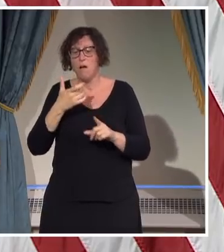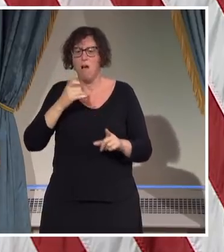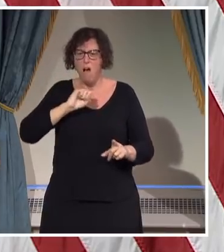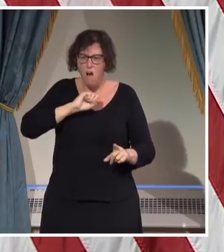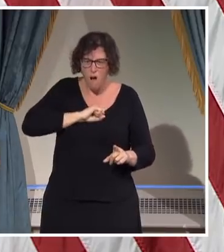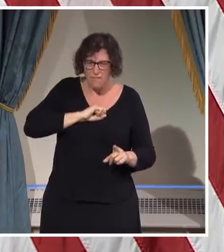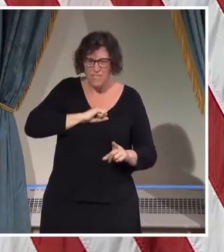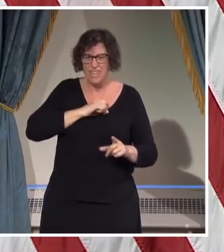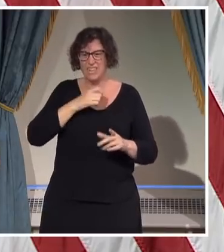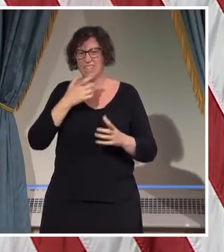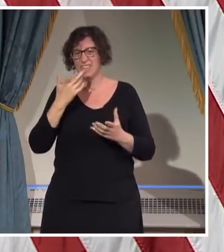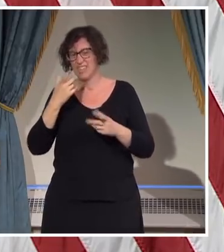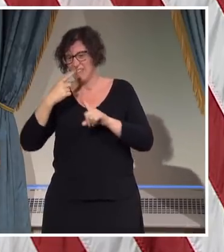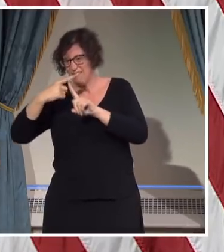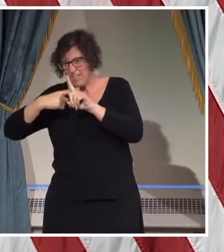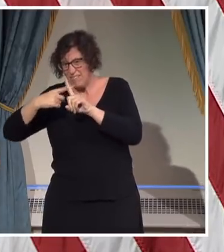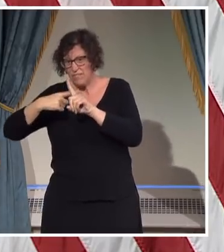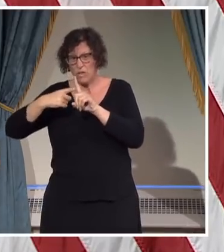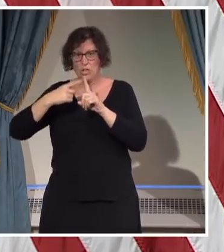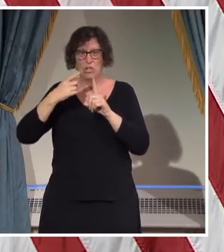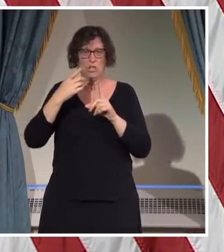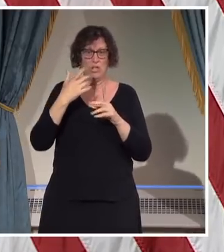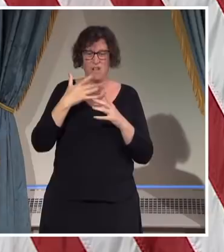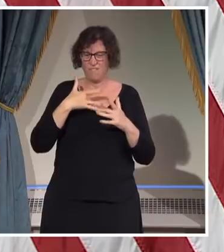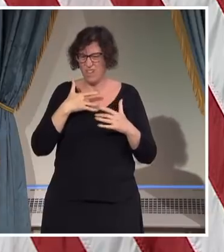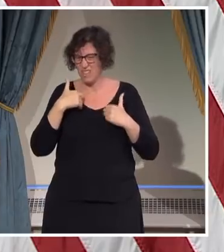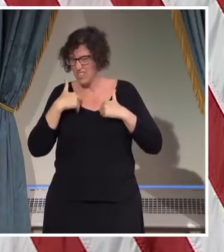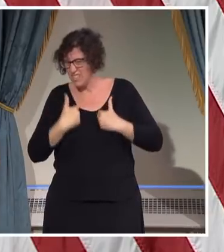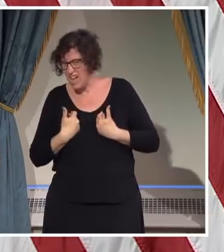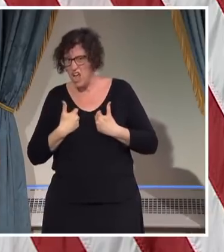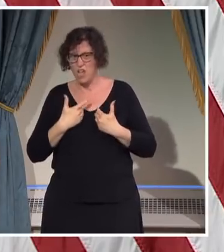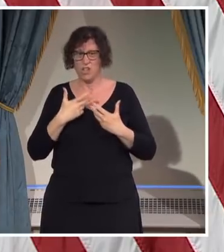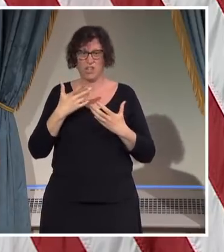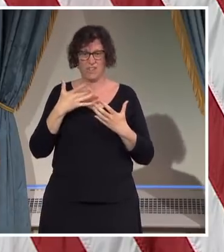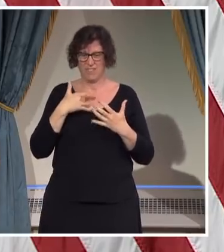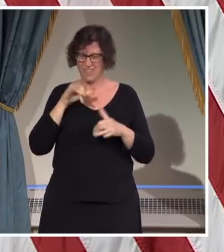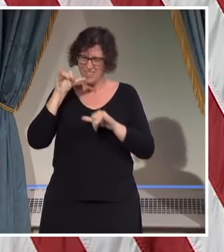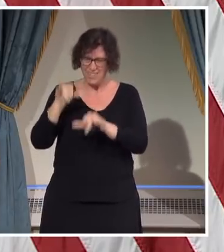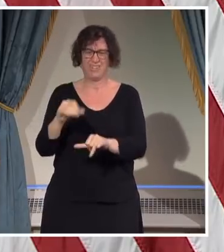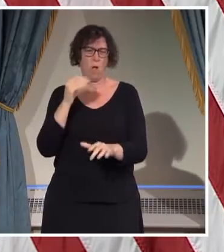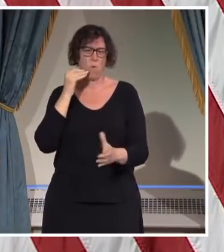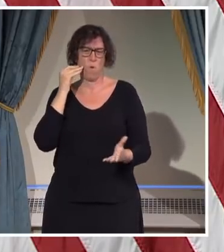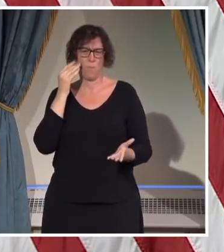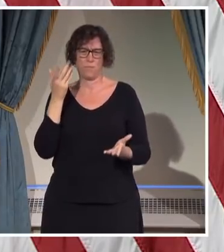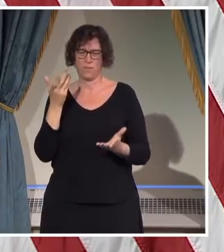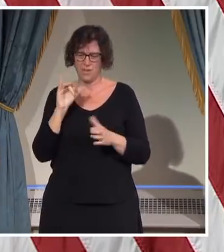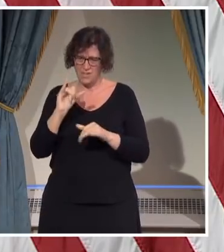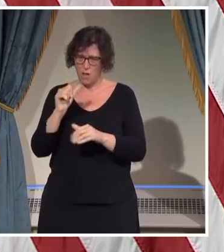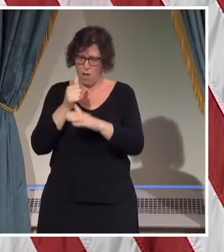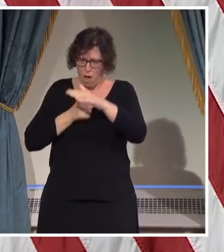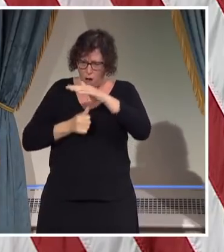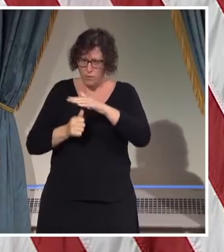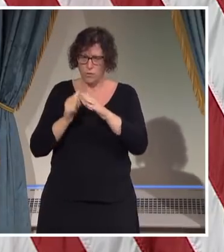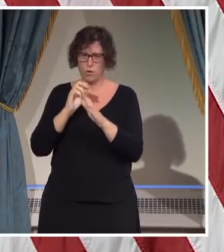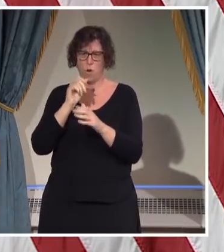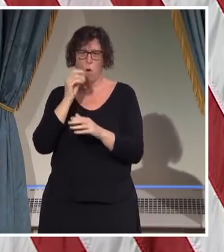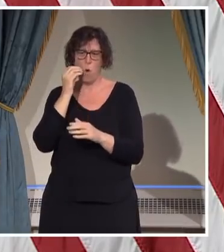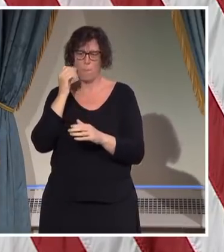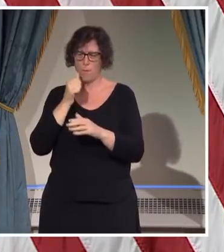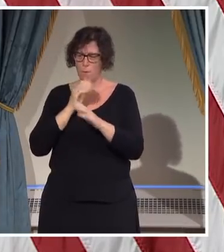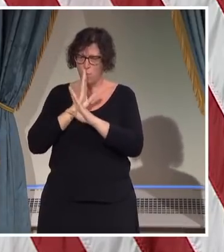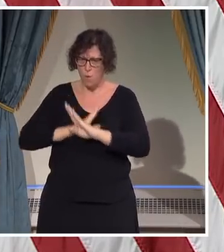gotten better. So I would say that, Katie, I think we're seeing a weird kind of, if I was using